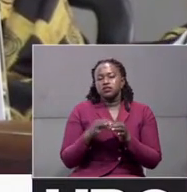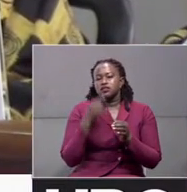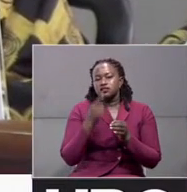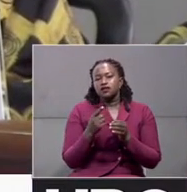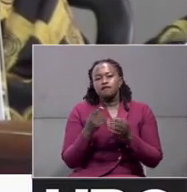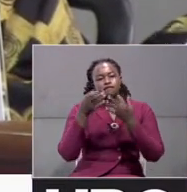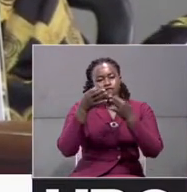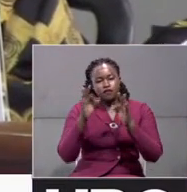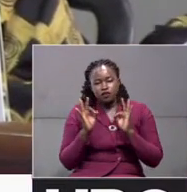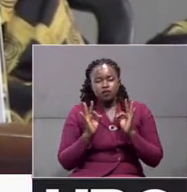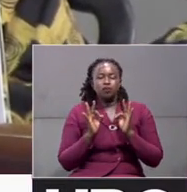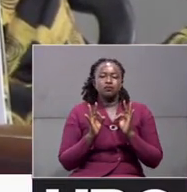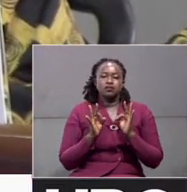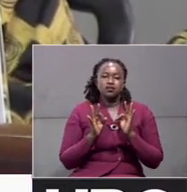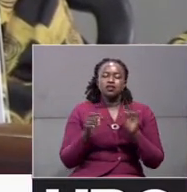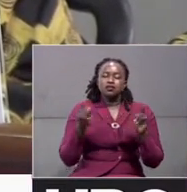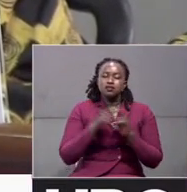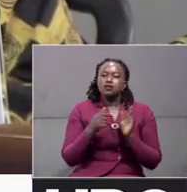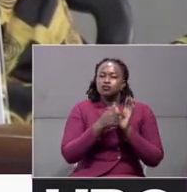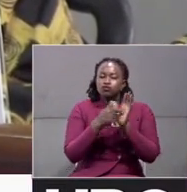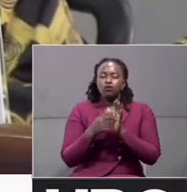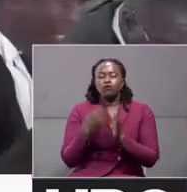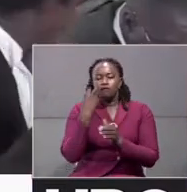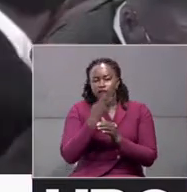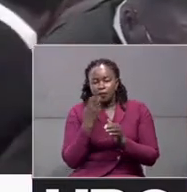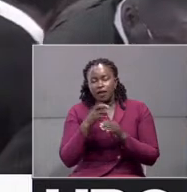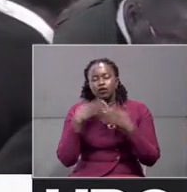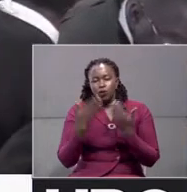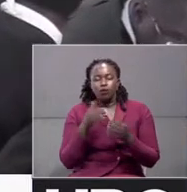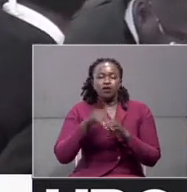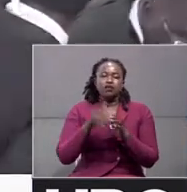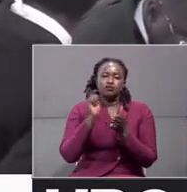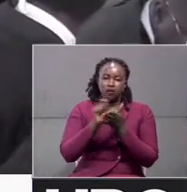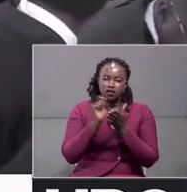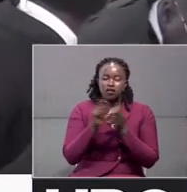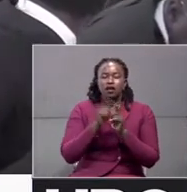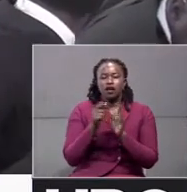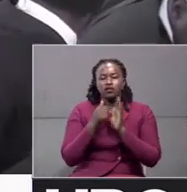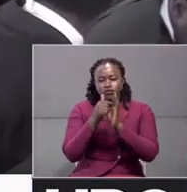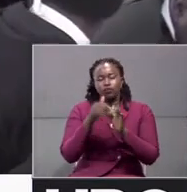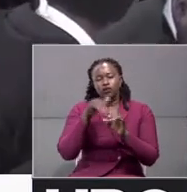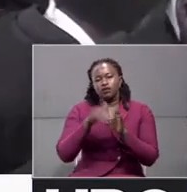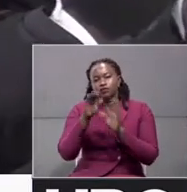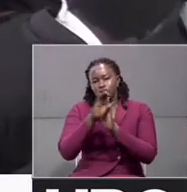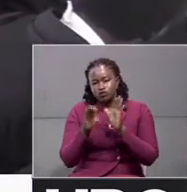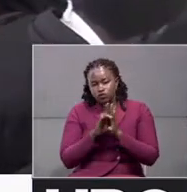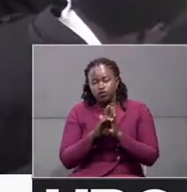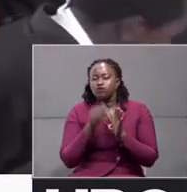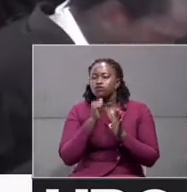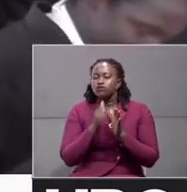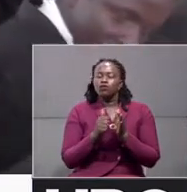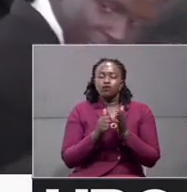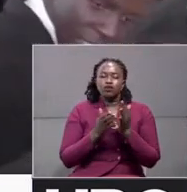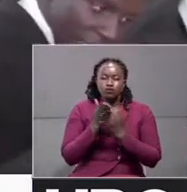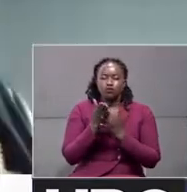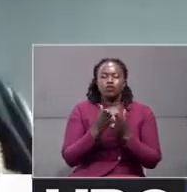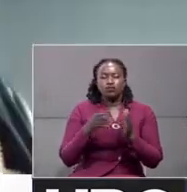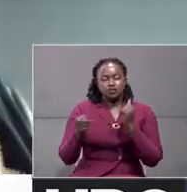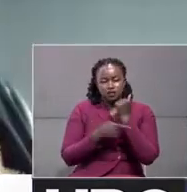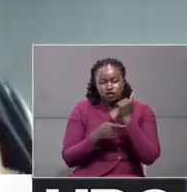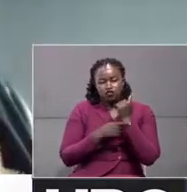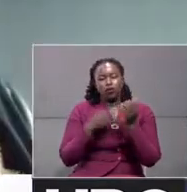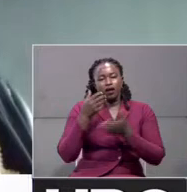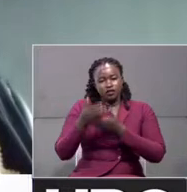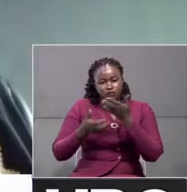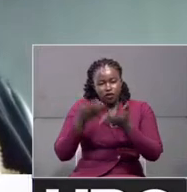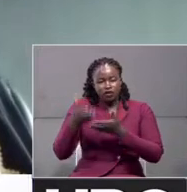those freedoms are manifested verbally or in writing, as indicated in the Constitution, not through sexual expression. We do